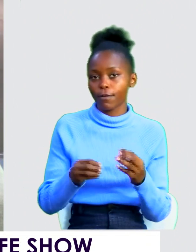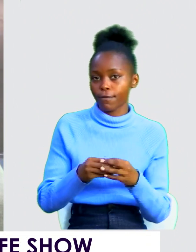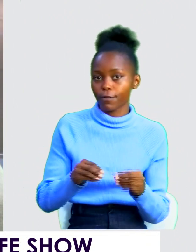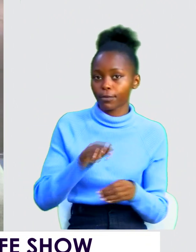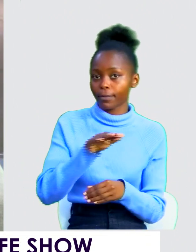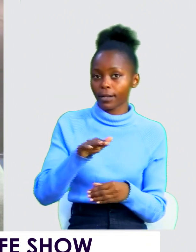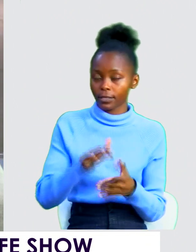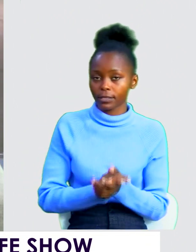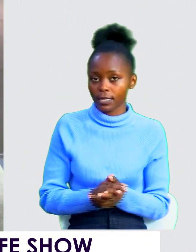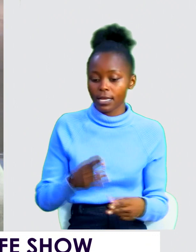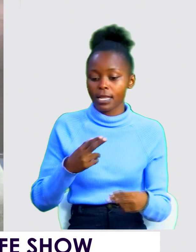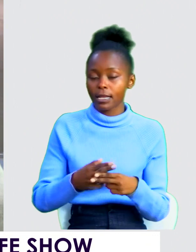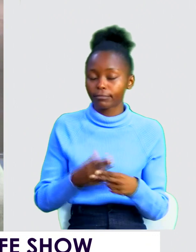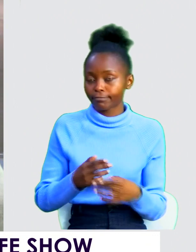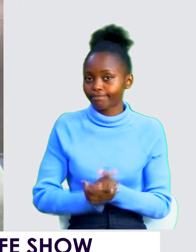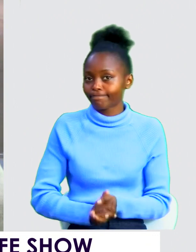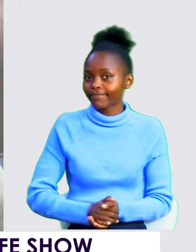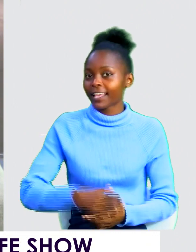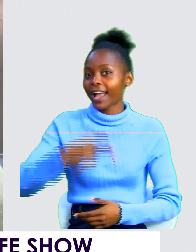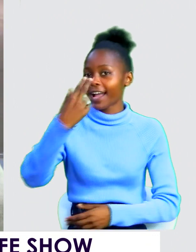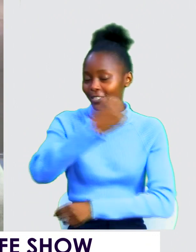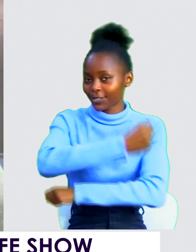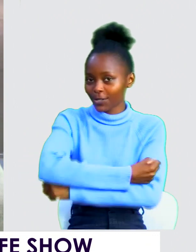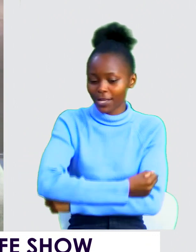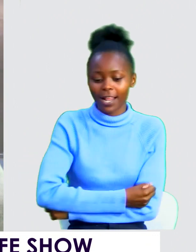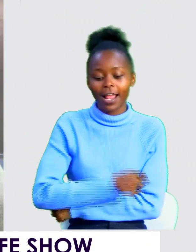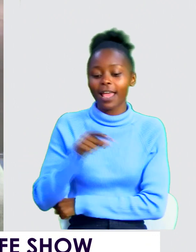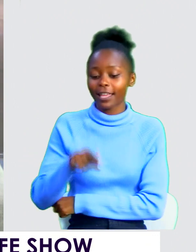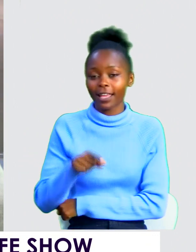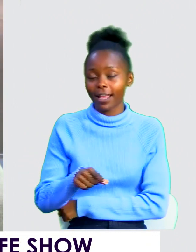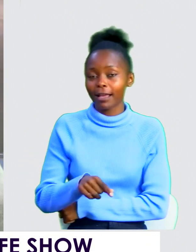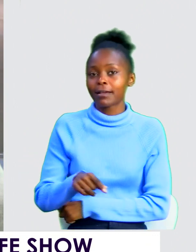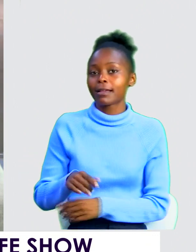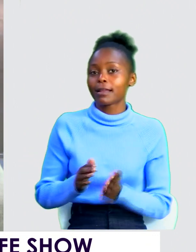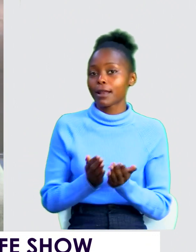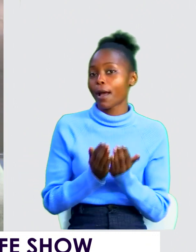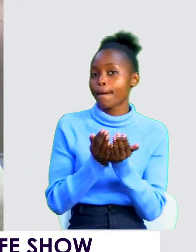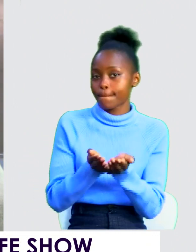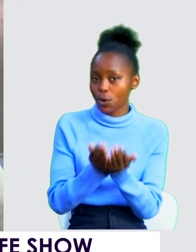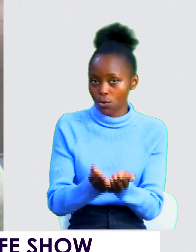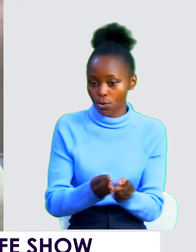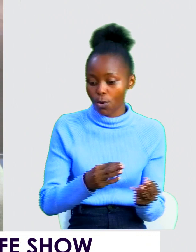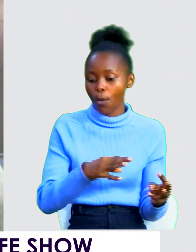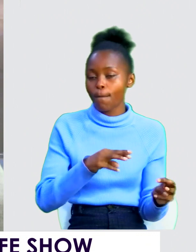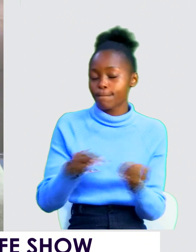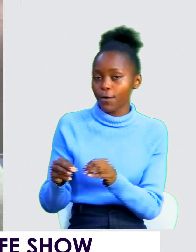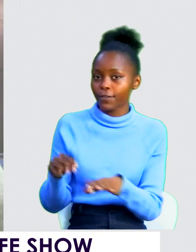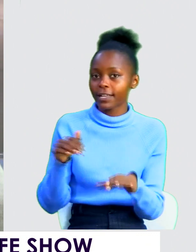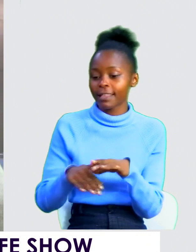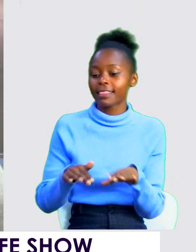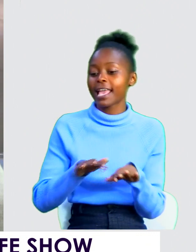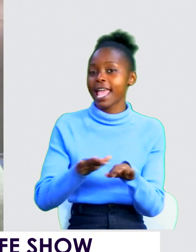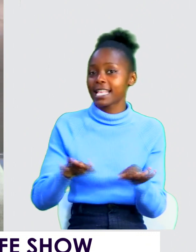called the secondary school. Here they are in a boat. It is moving into the sea, right